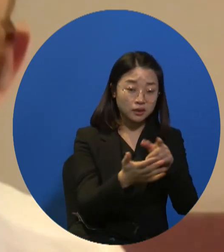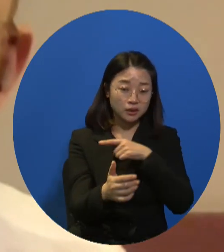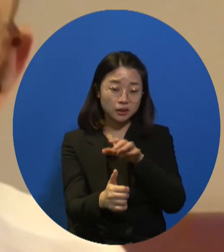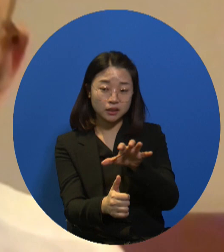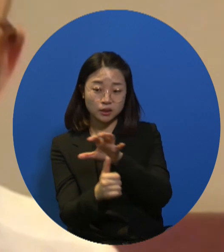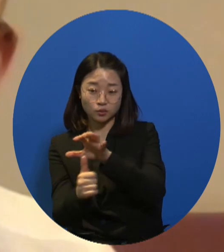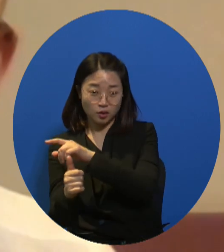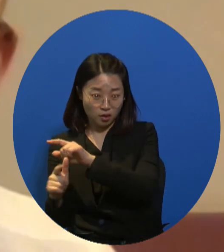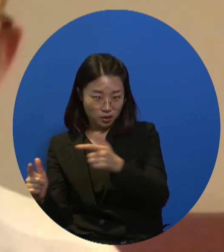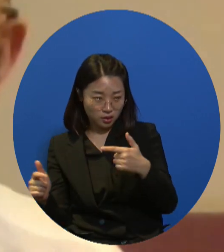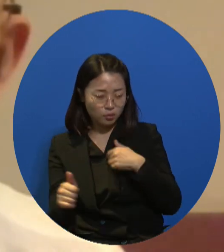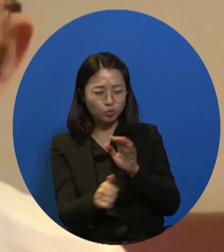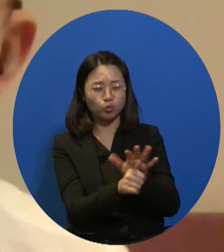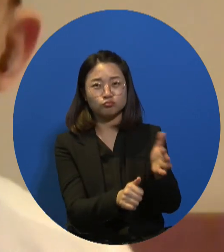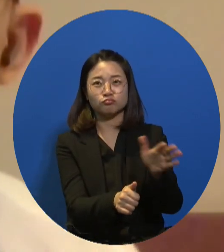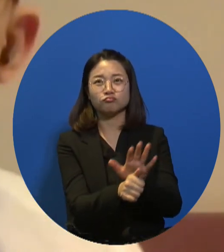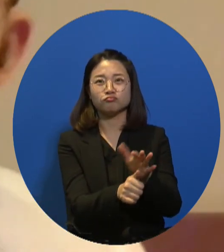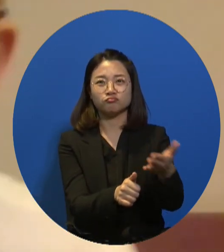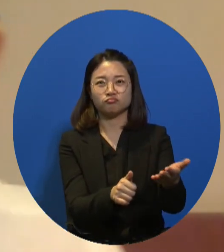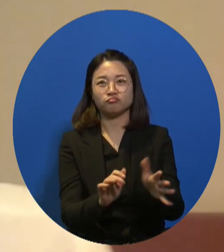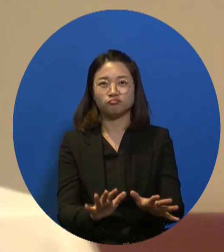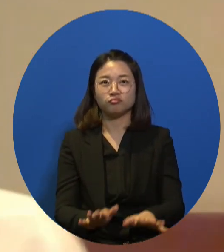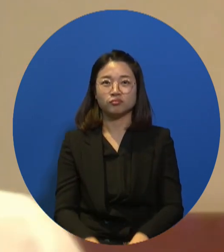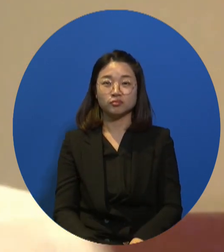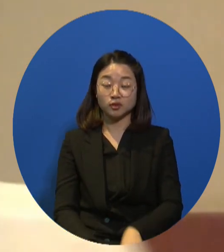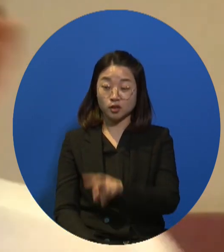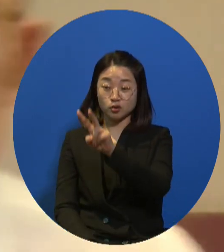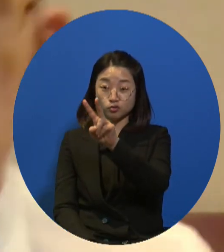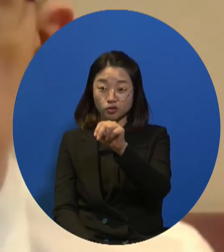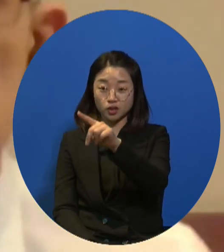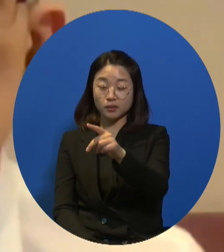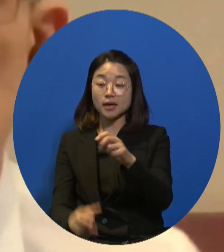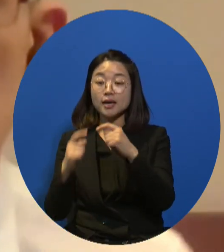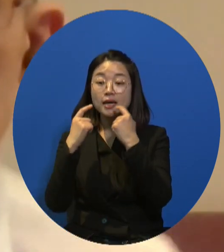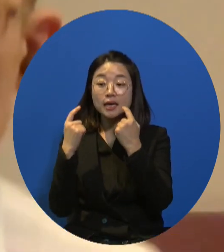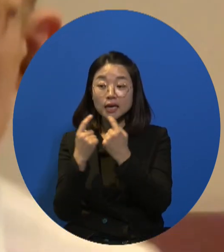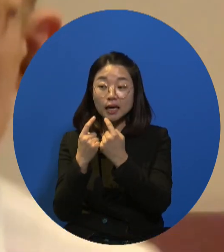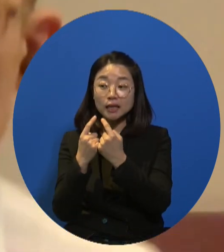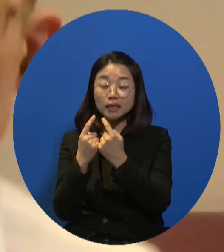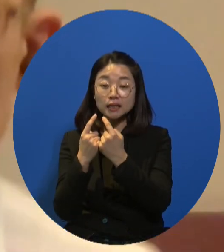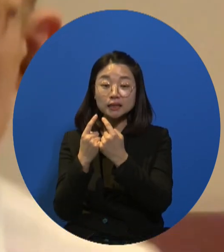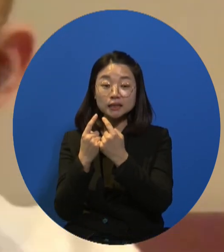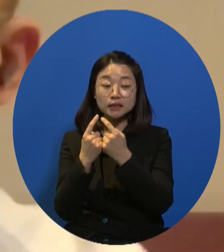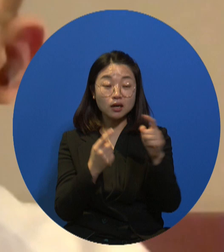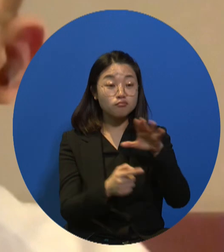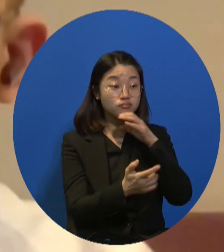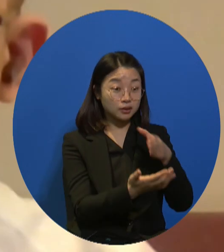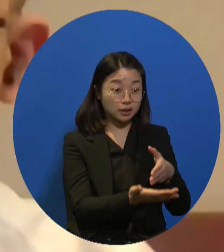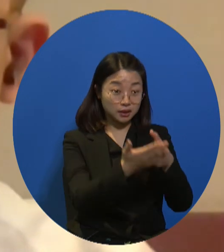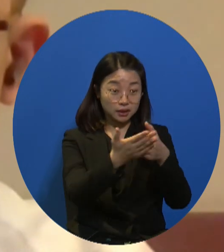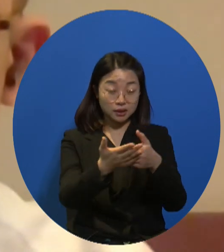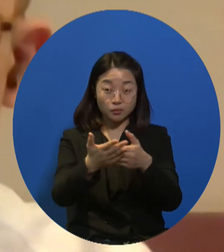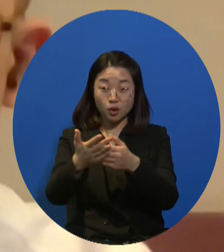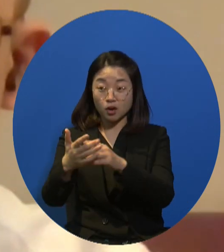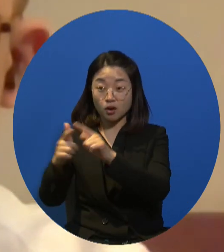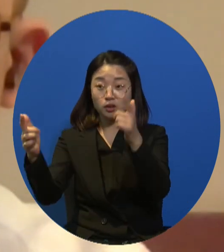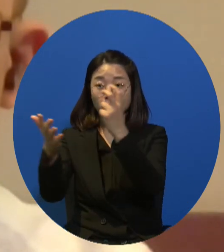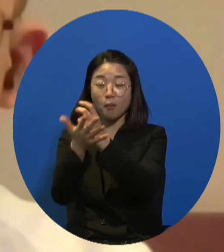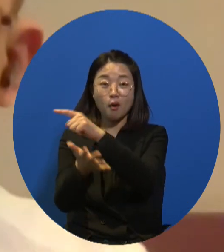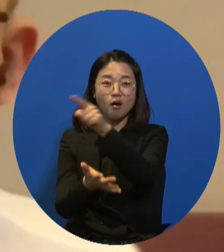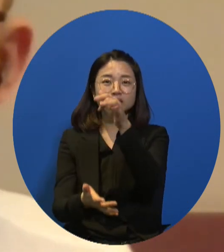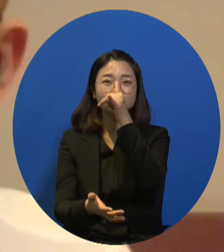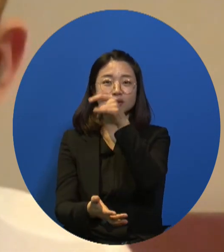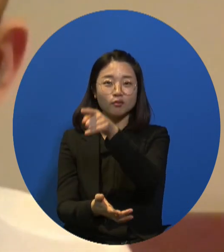UN mechanisms. So the complaint, I think, that was being referenced here was a relatively recent decision of the